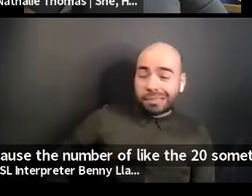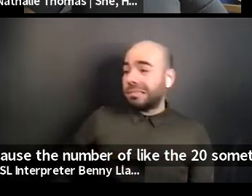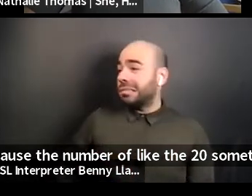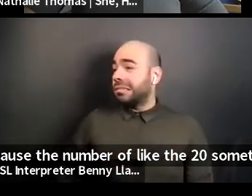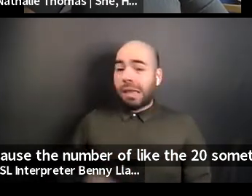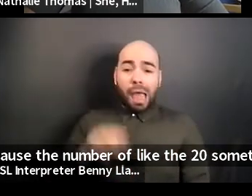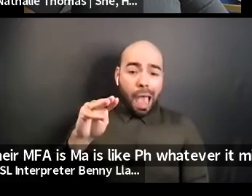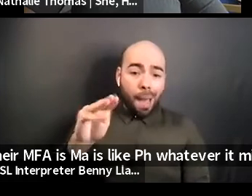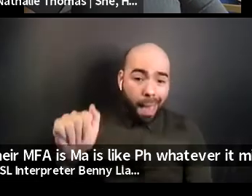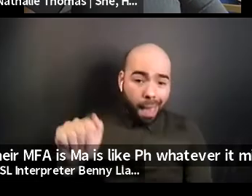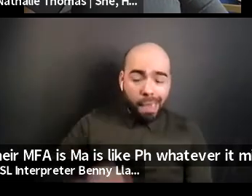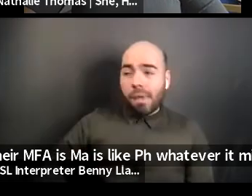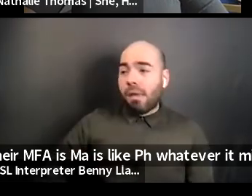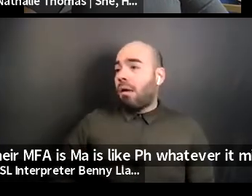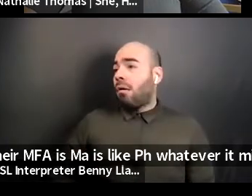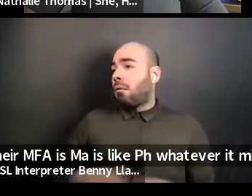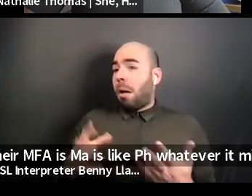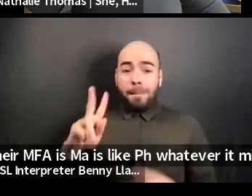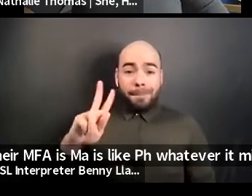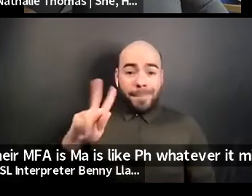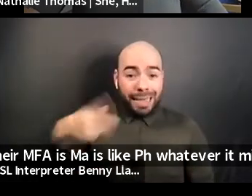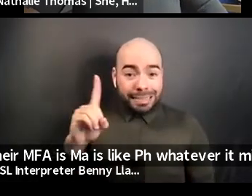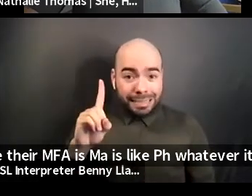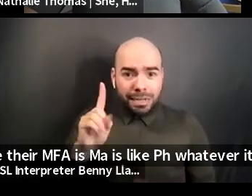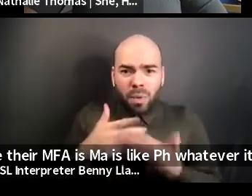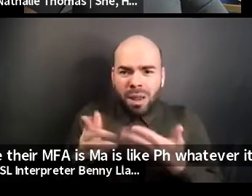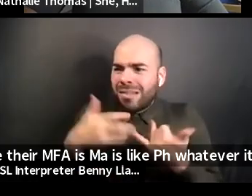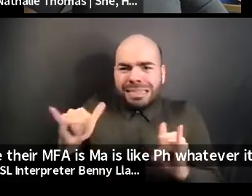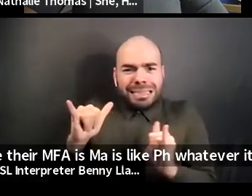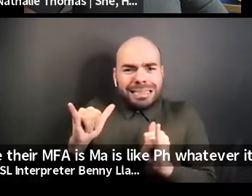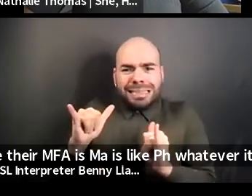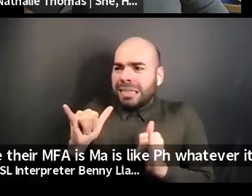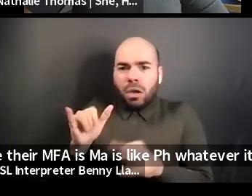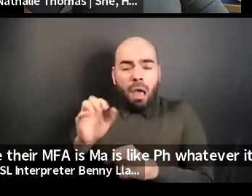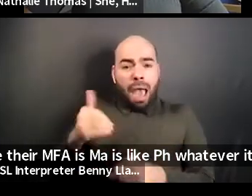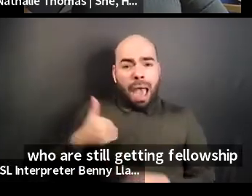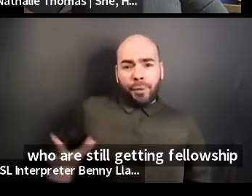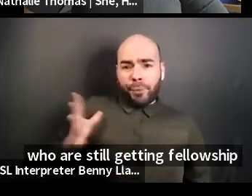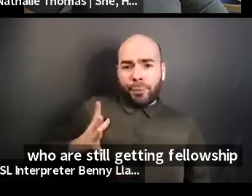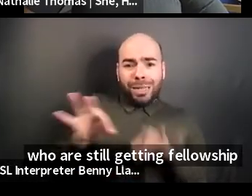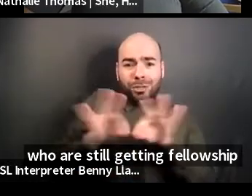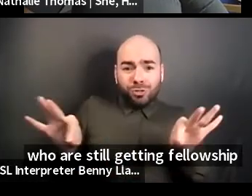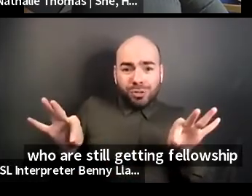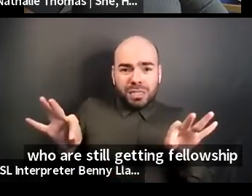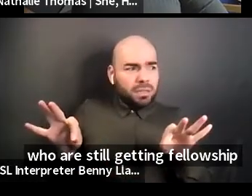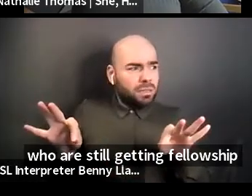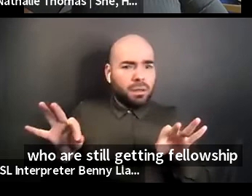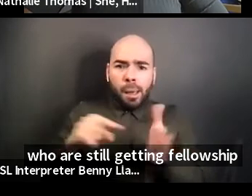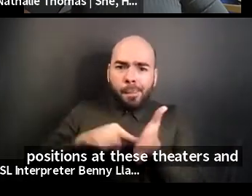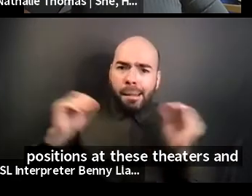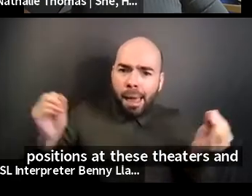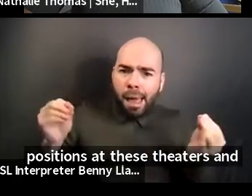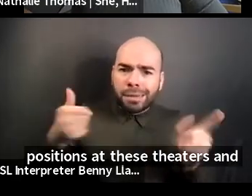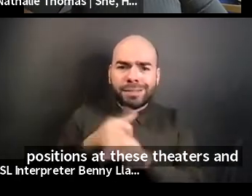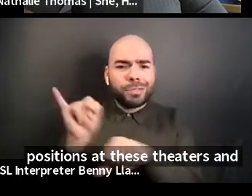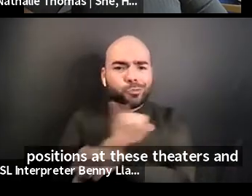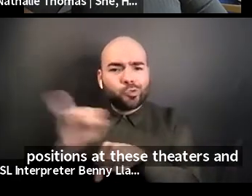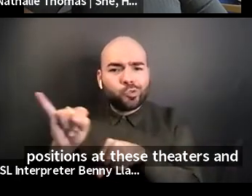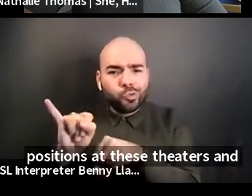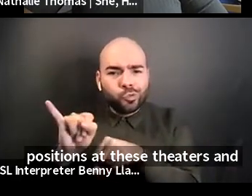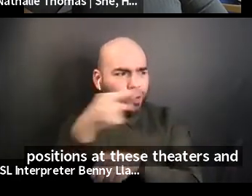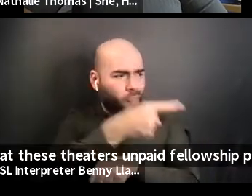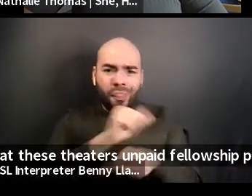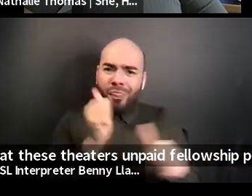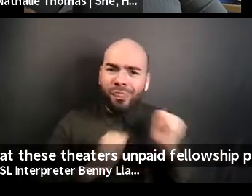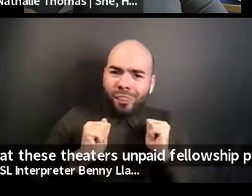might be, who are still getting fellowship positions at these theaters, unpaid fellowship positions. Like what